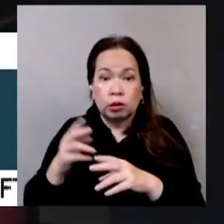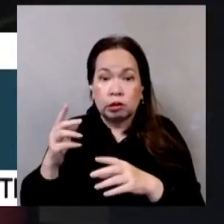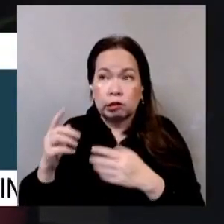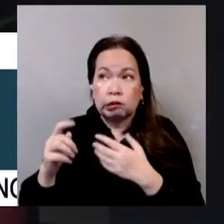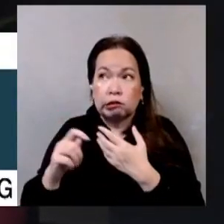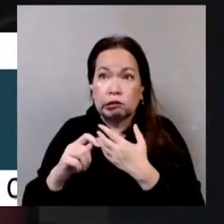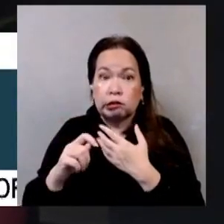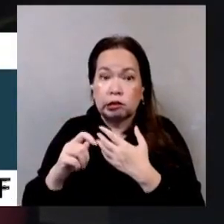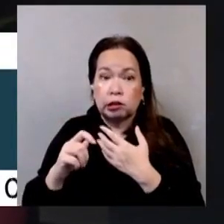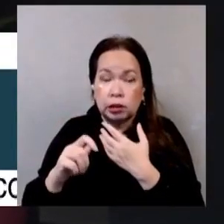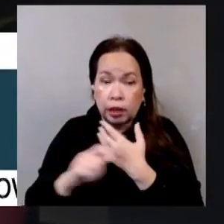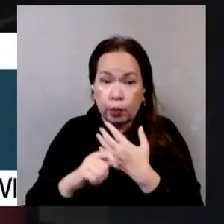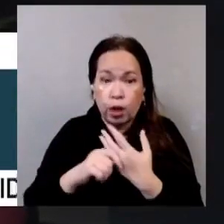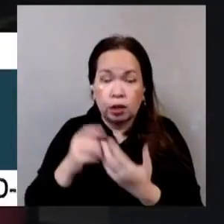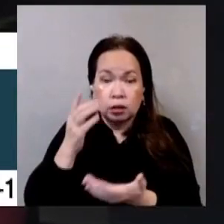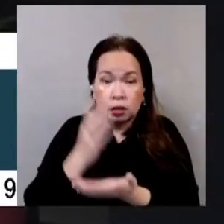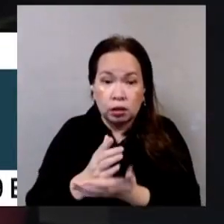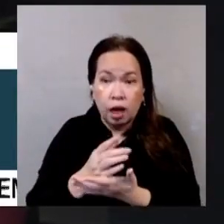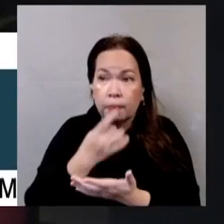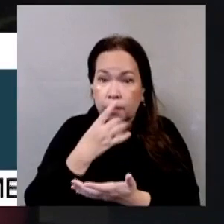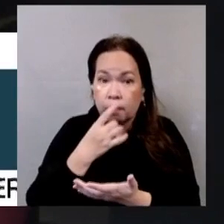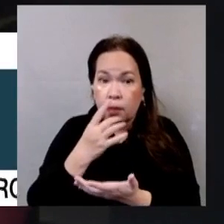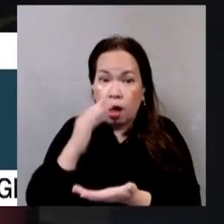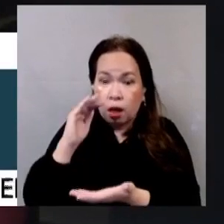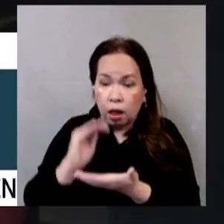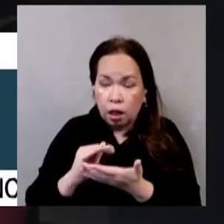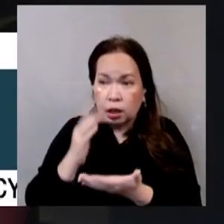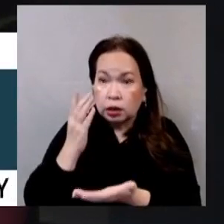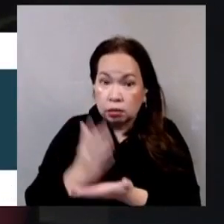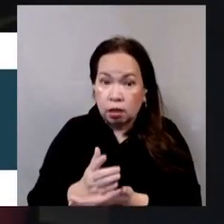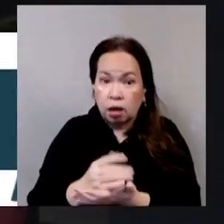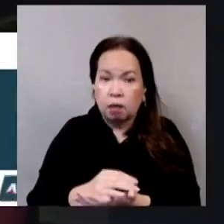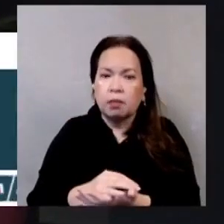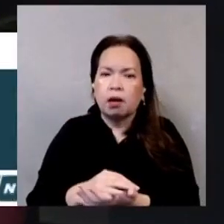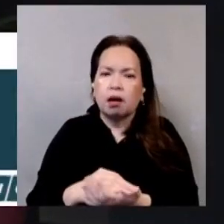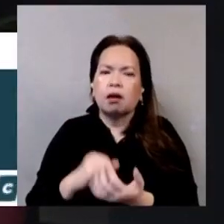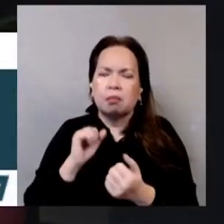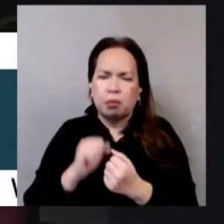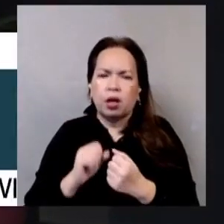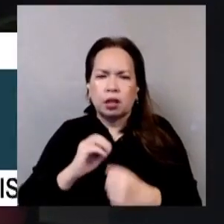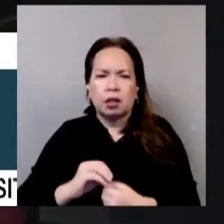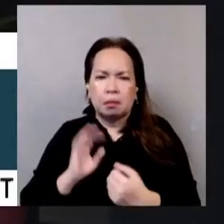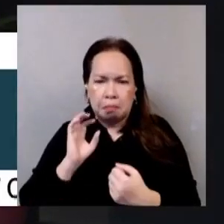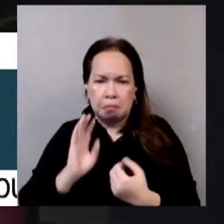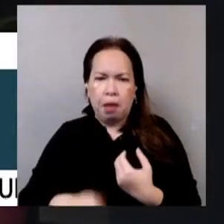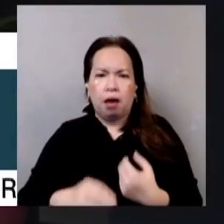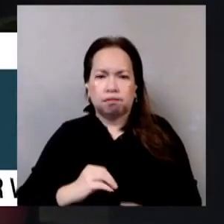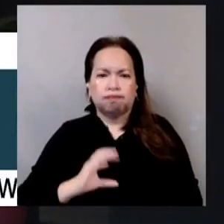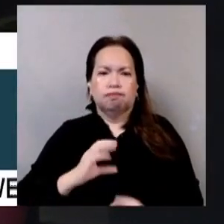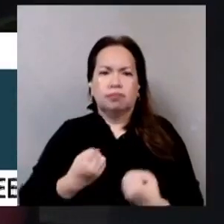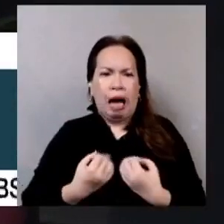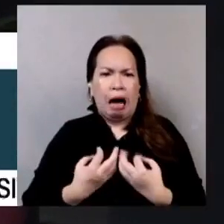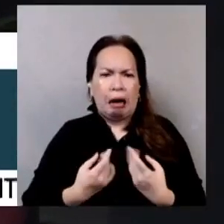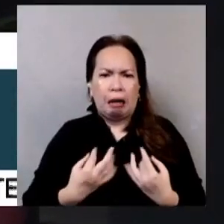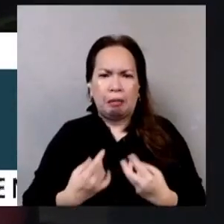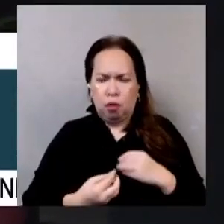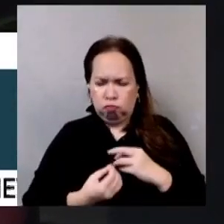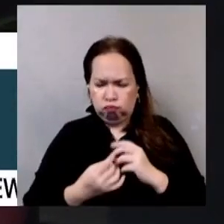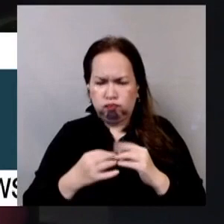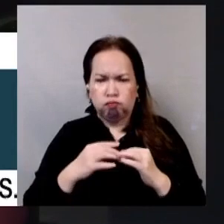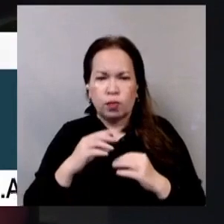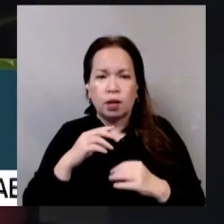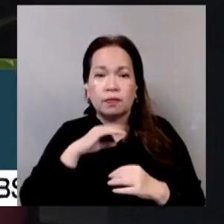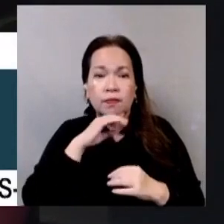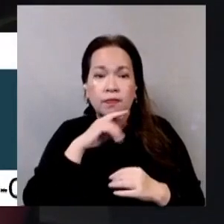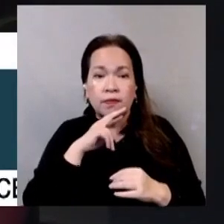treatment of taking of the antiretroviral medication, there's a very big possibility na tataas immediately yung viral load. So what would